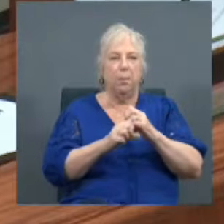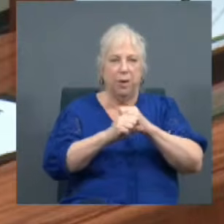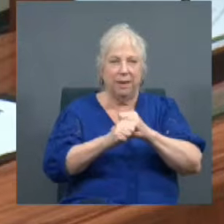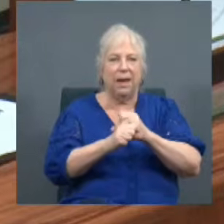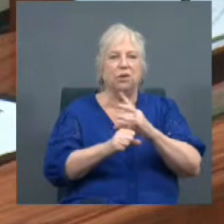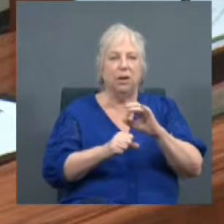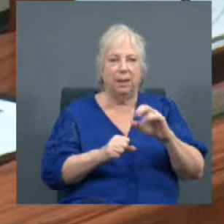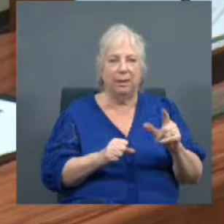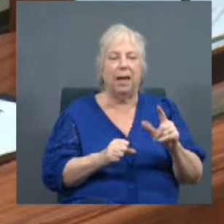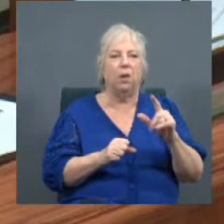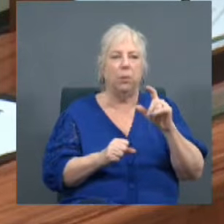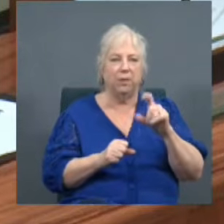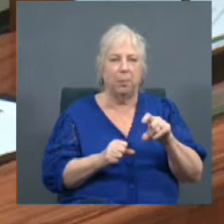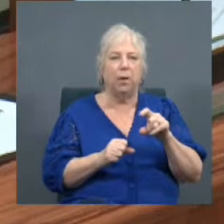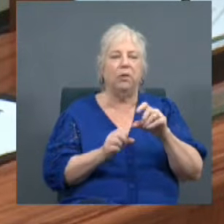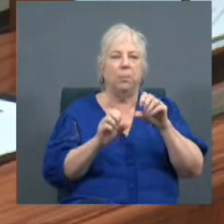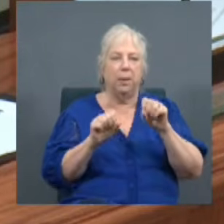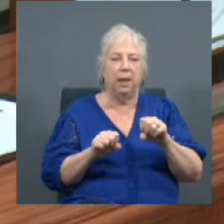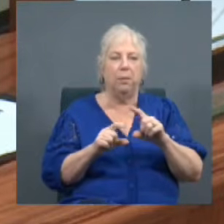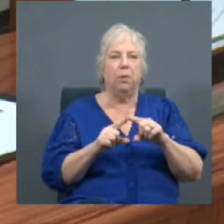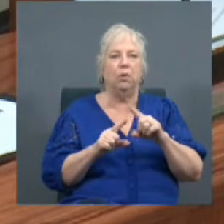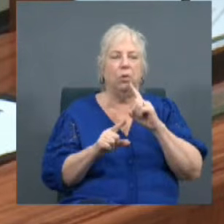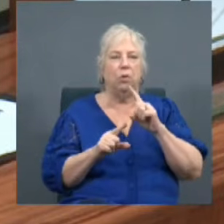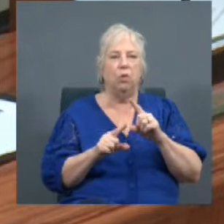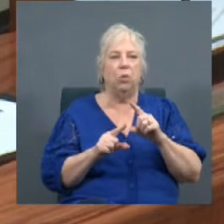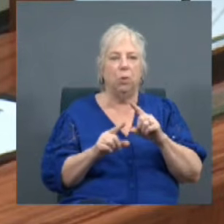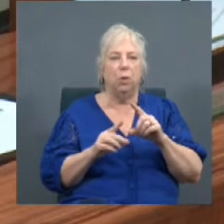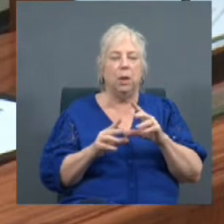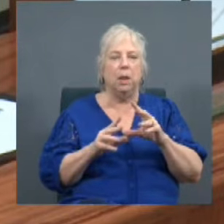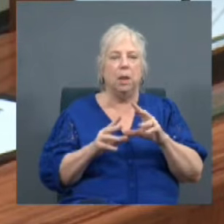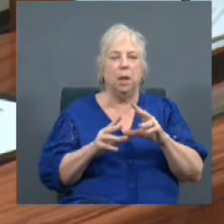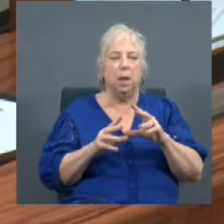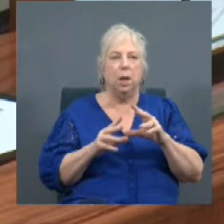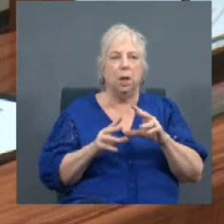cell was both supposed to be able to